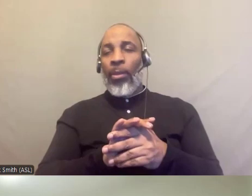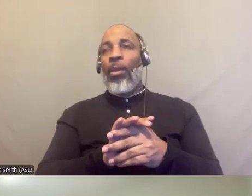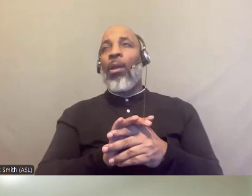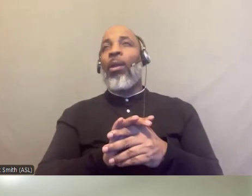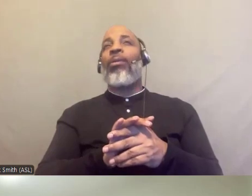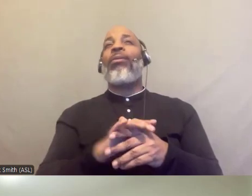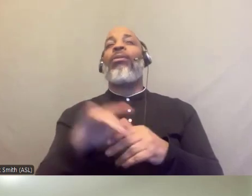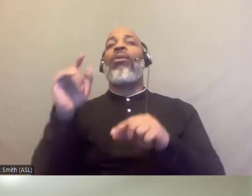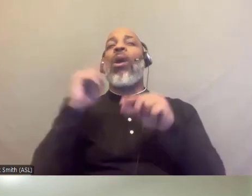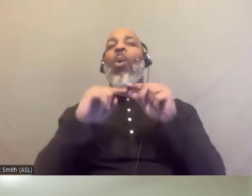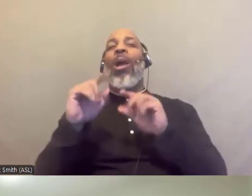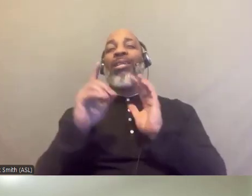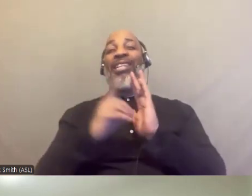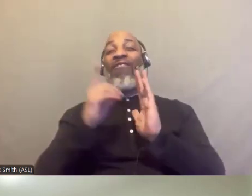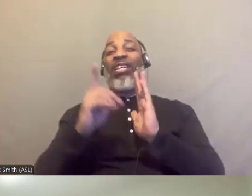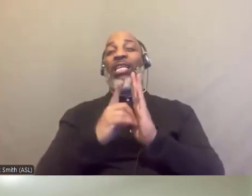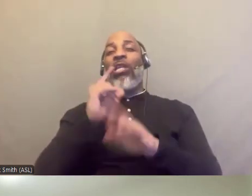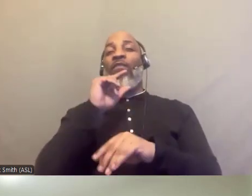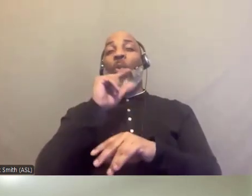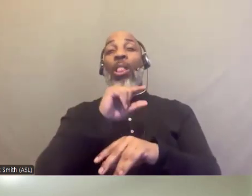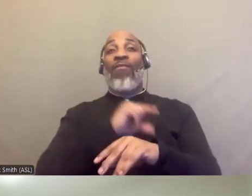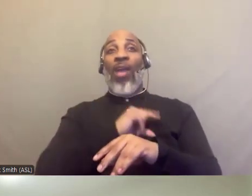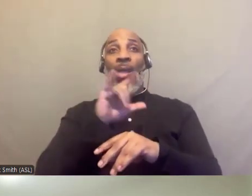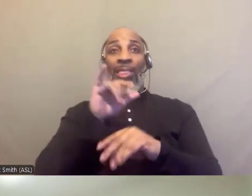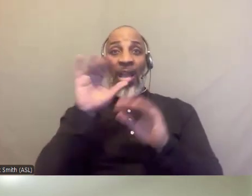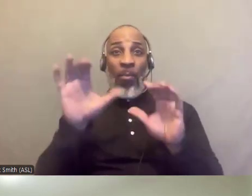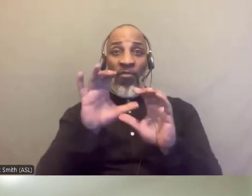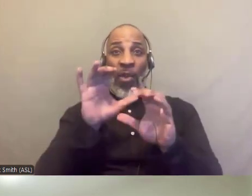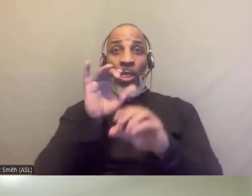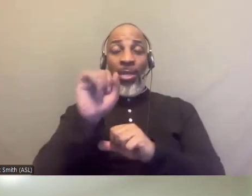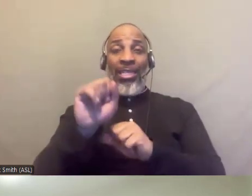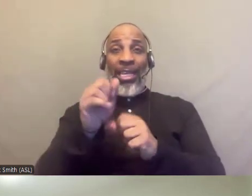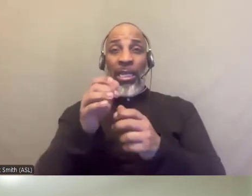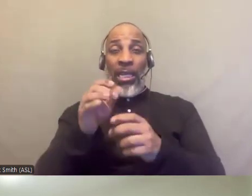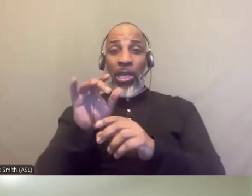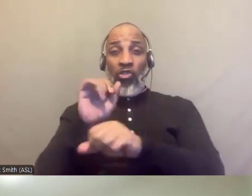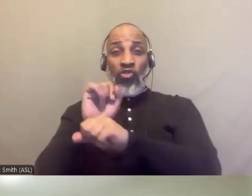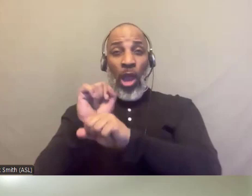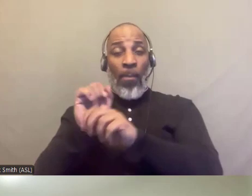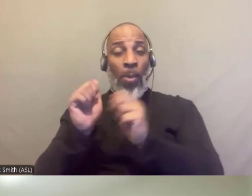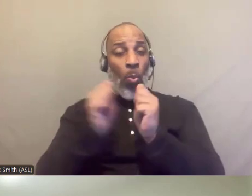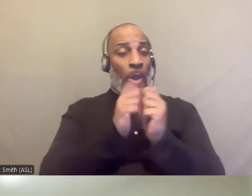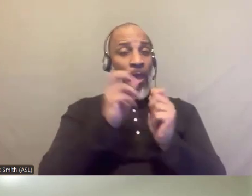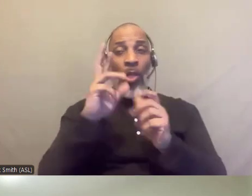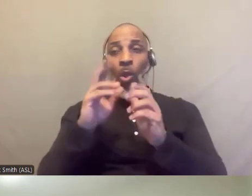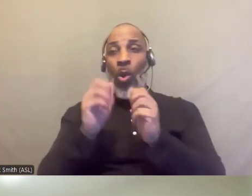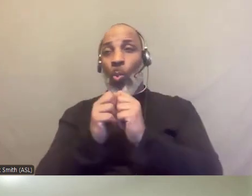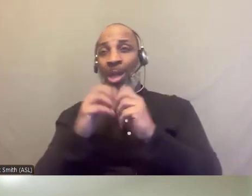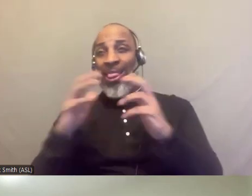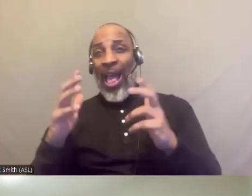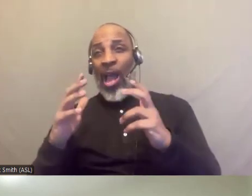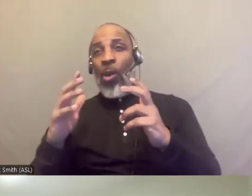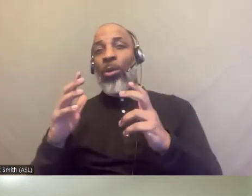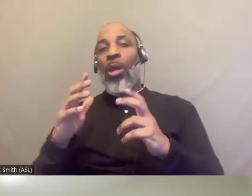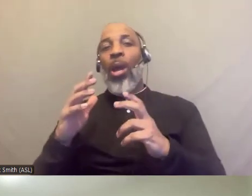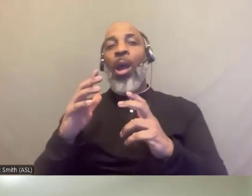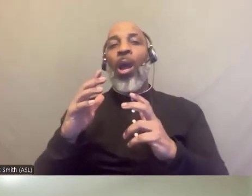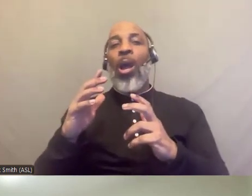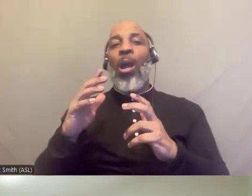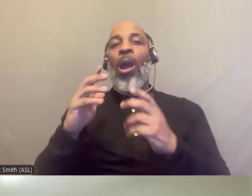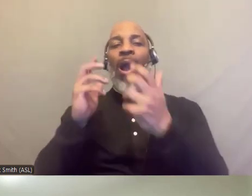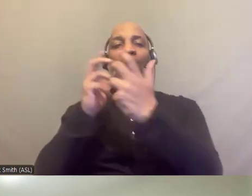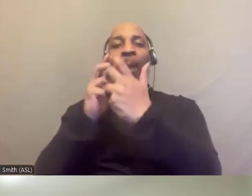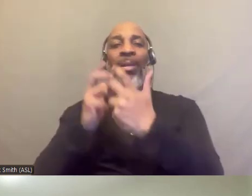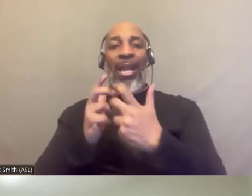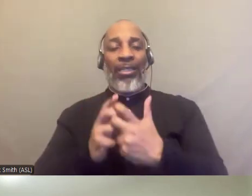our definition of qualified, meaning that they can perform the essential functions of the job with or without a reasonable accommodation.